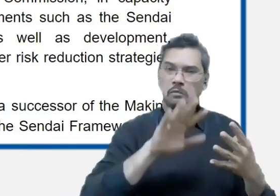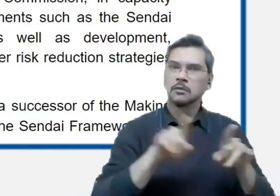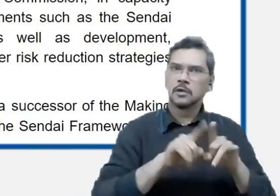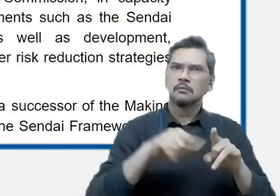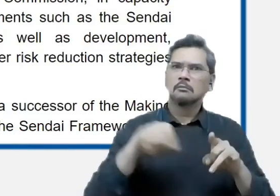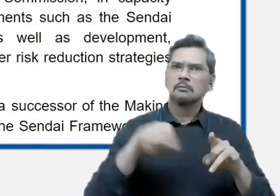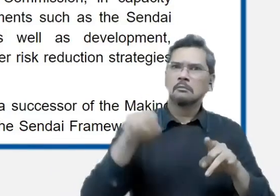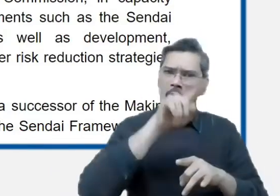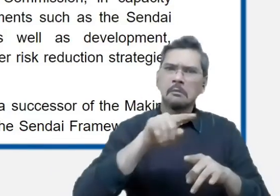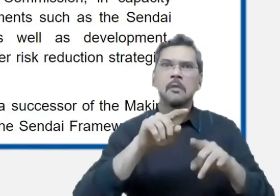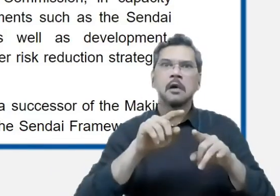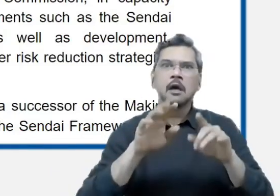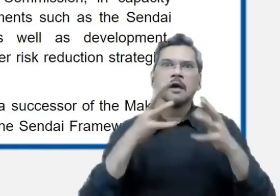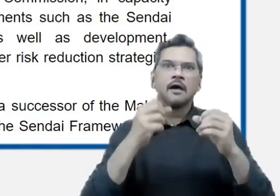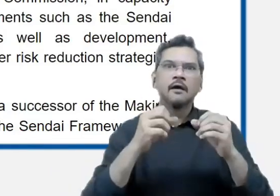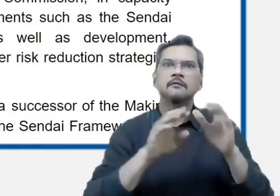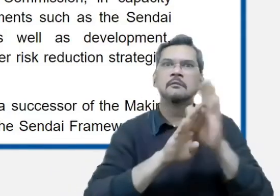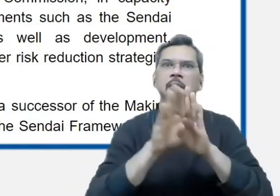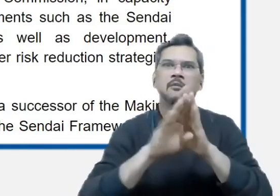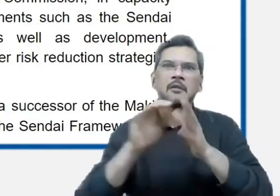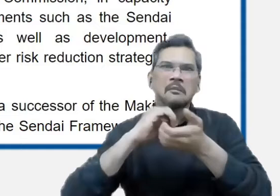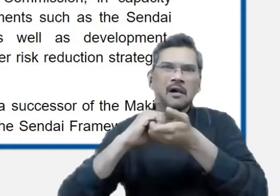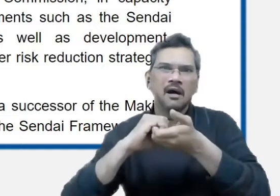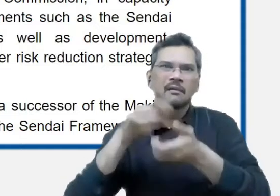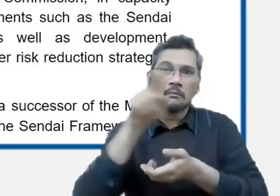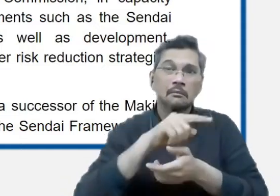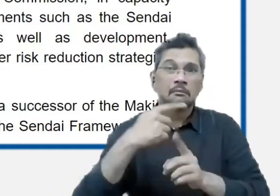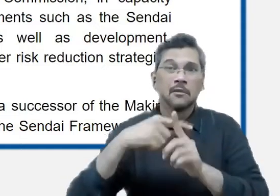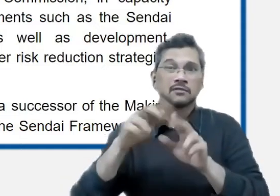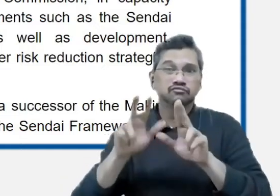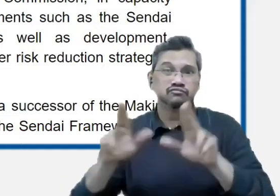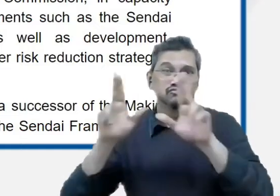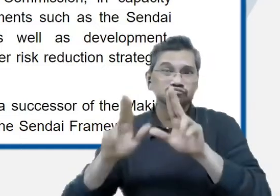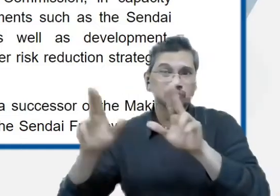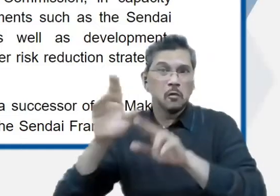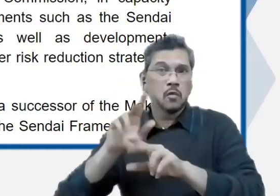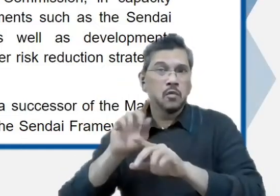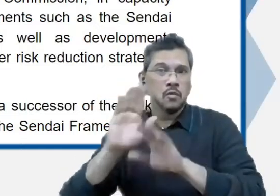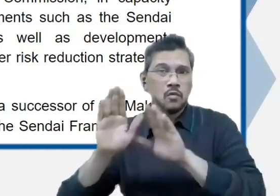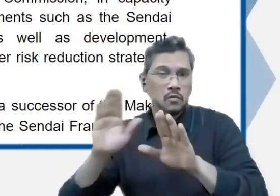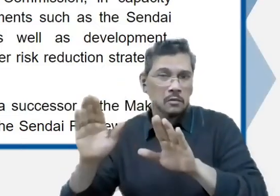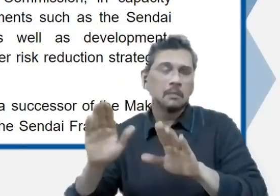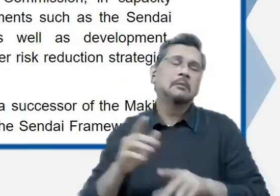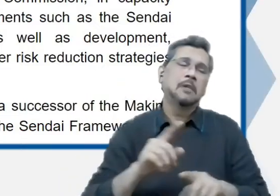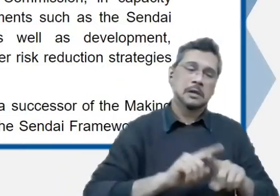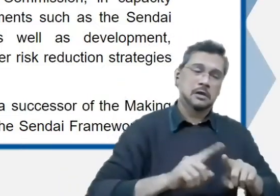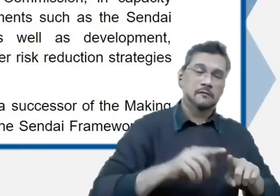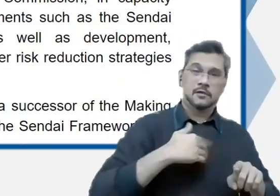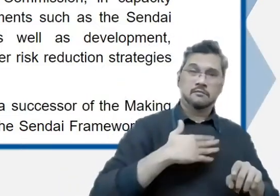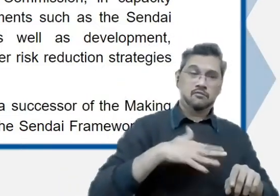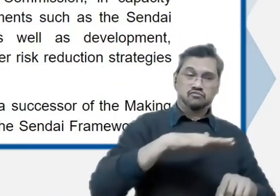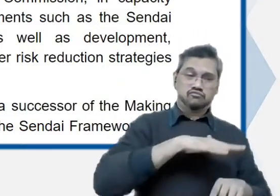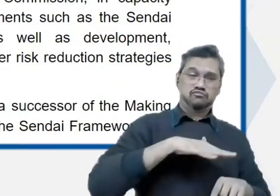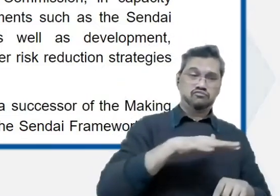Nations agencies, and international and regional financial institutions to implement the Sendai framework and the Africa Program of Action for